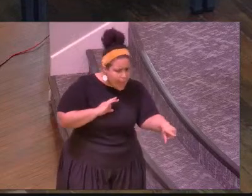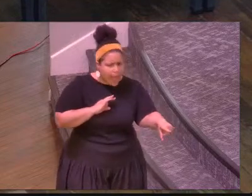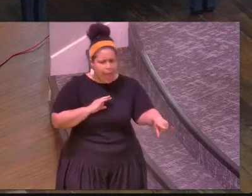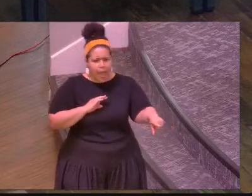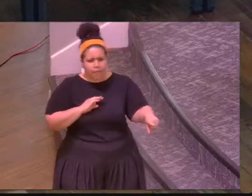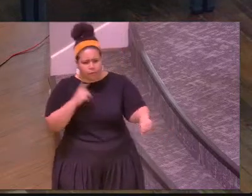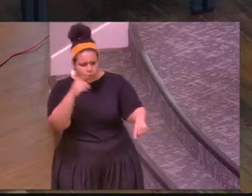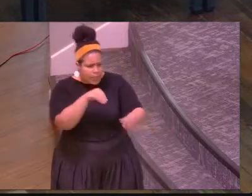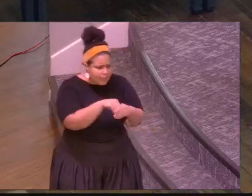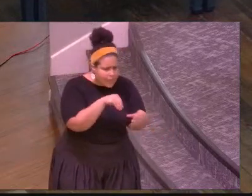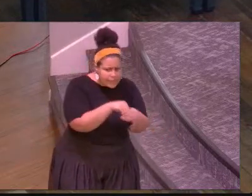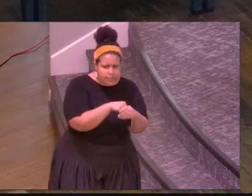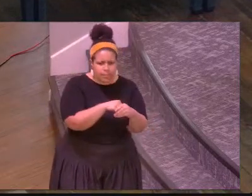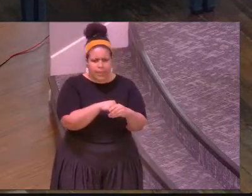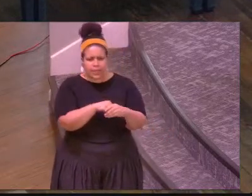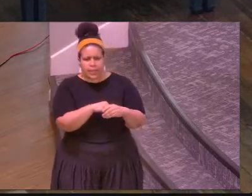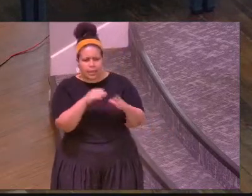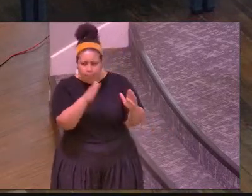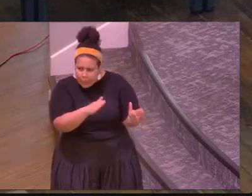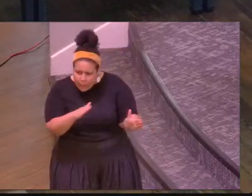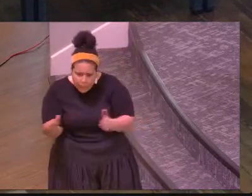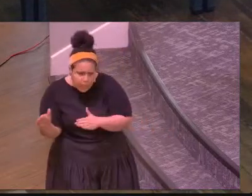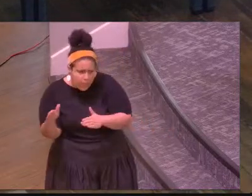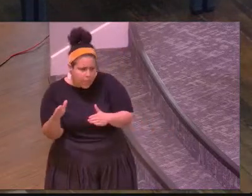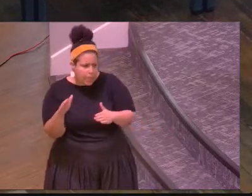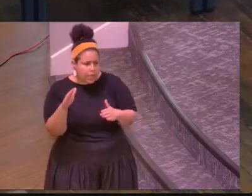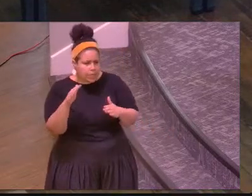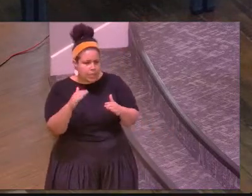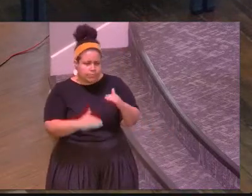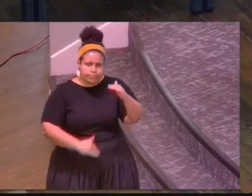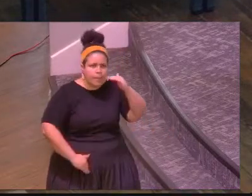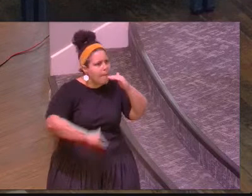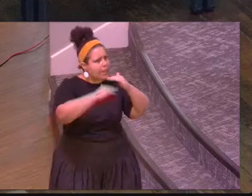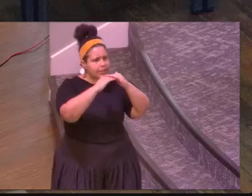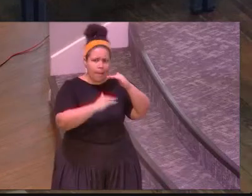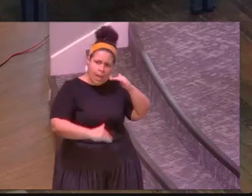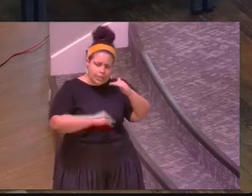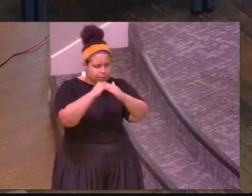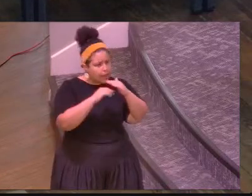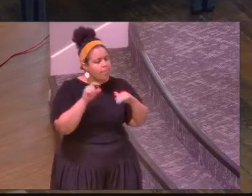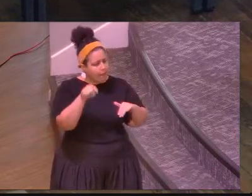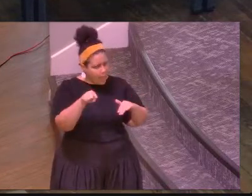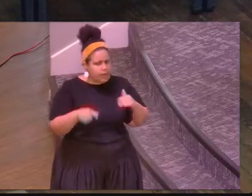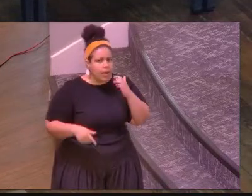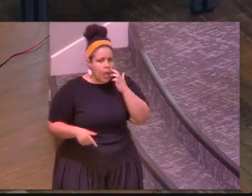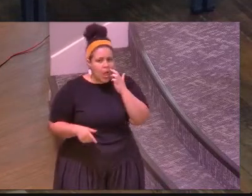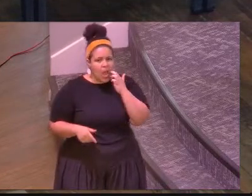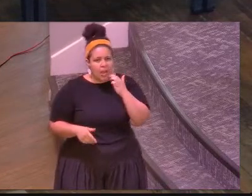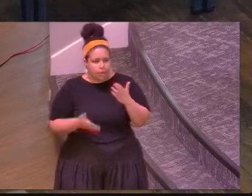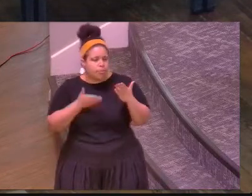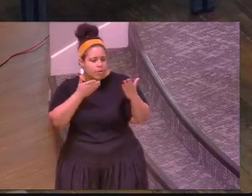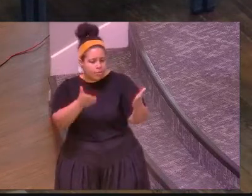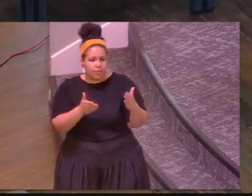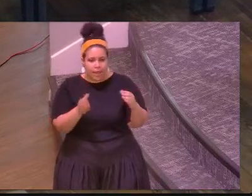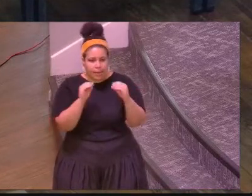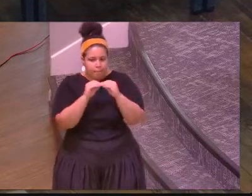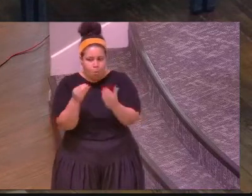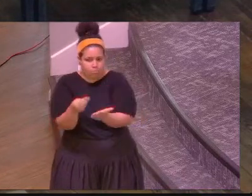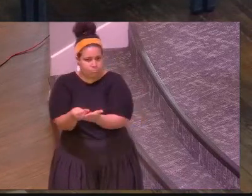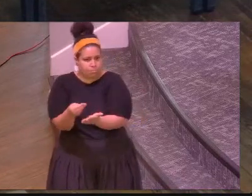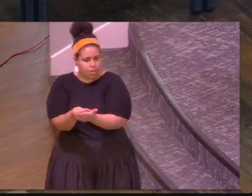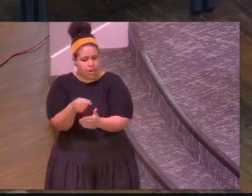to maximize your interest earnings on that money while it's in the construction period, to provide even more dollars for